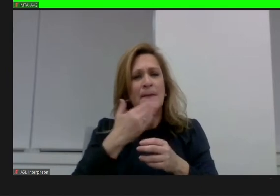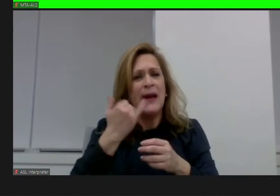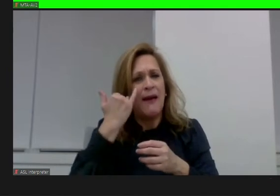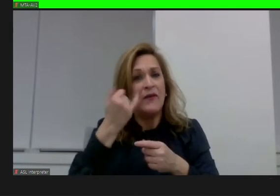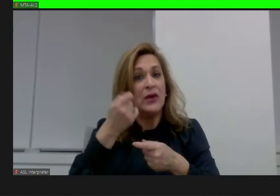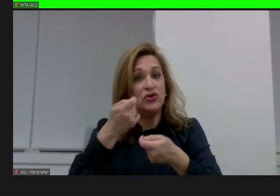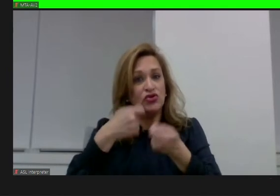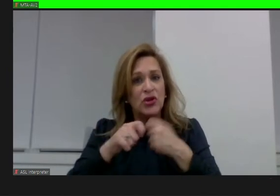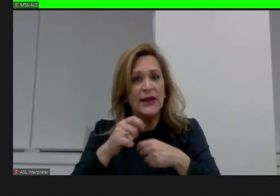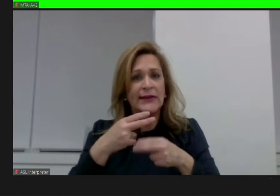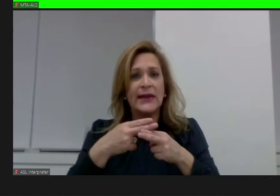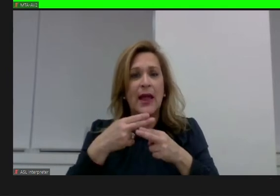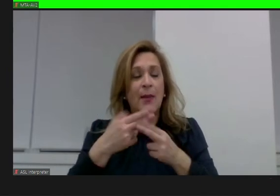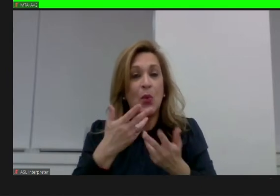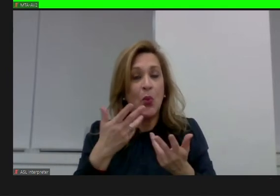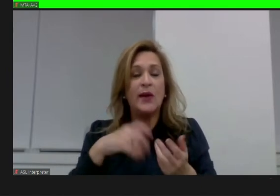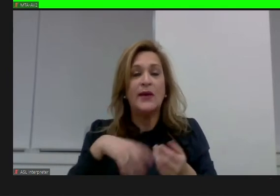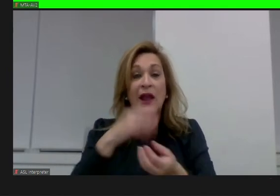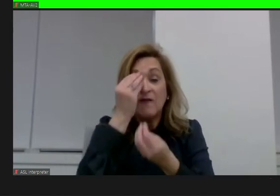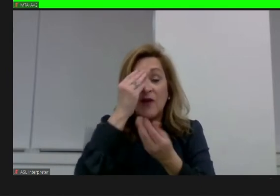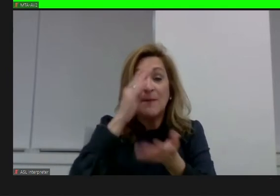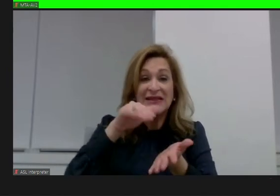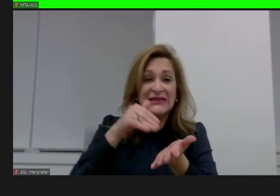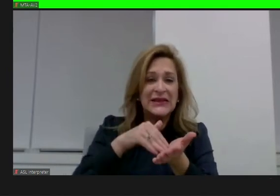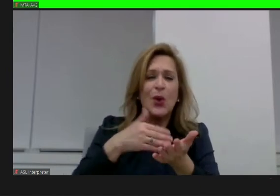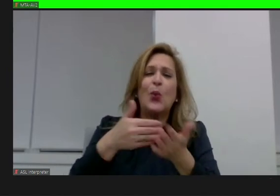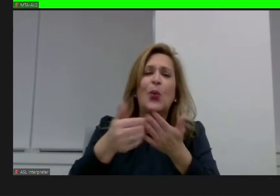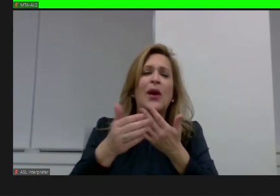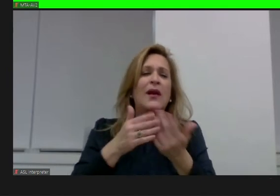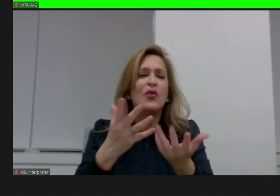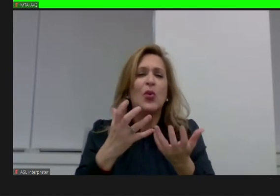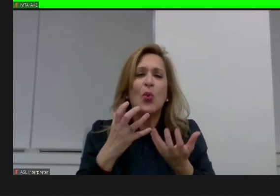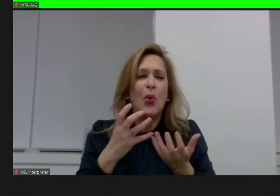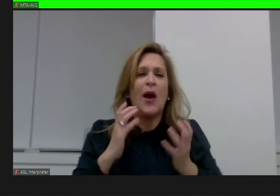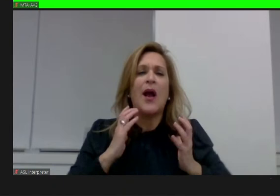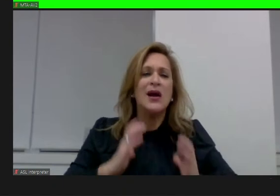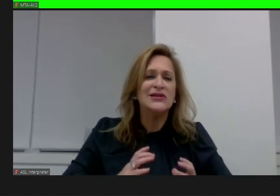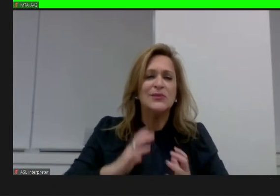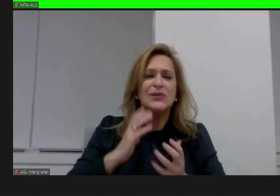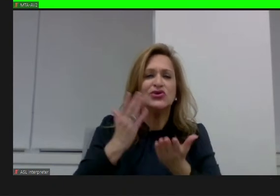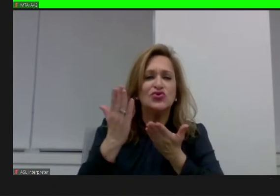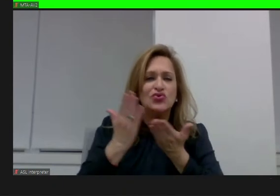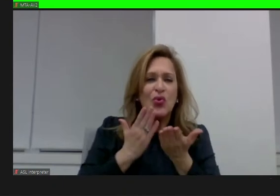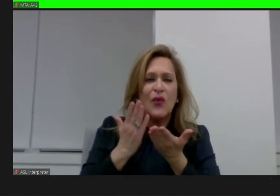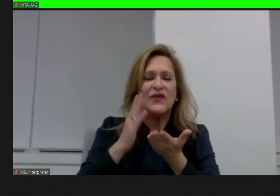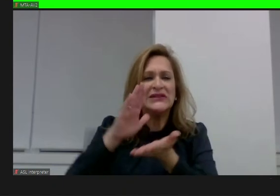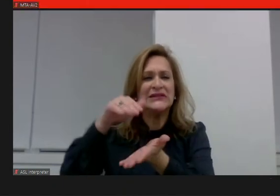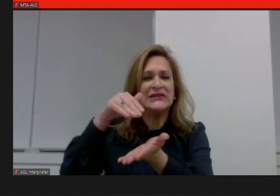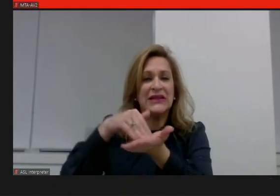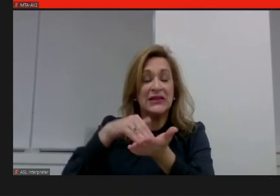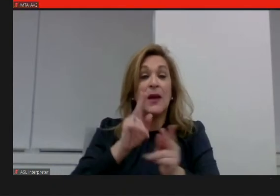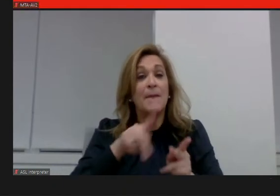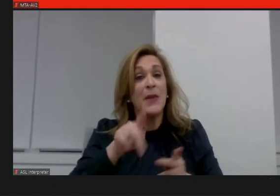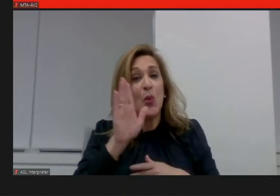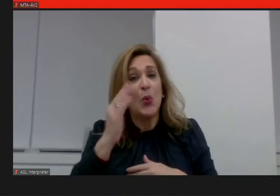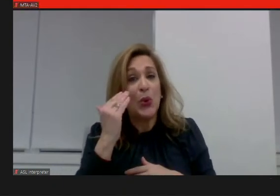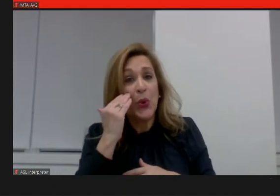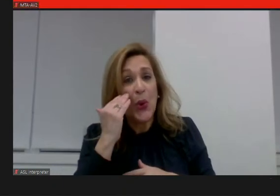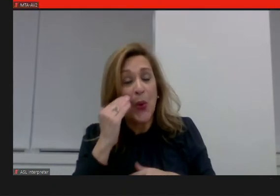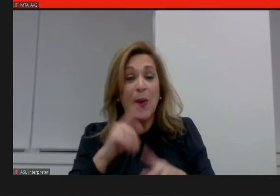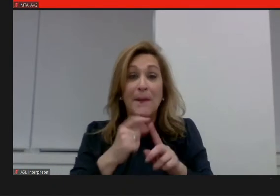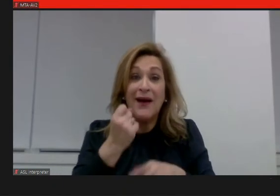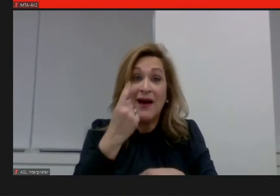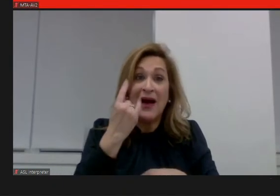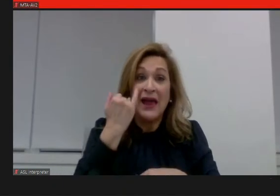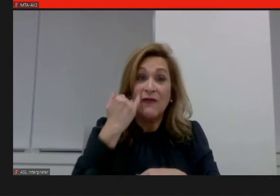center, call it the customer service center, whatever you want. People will know where to go. But if you have one agent wandering around